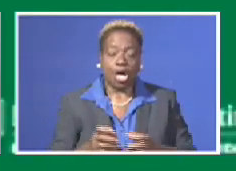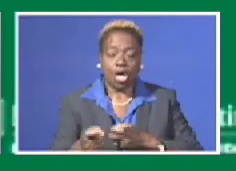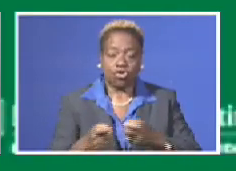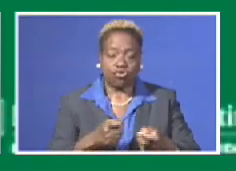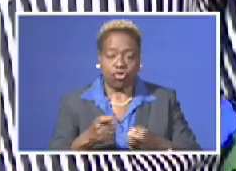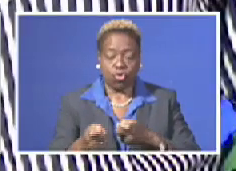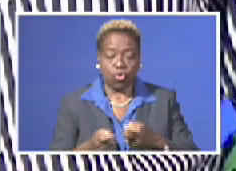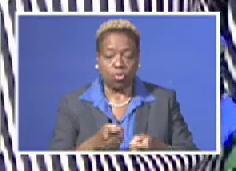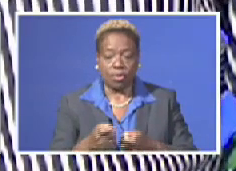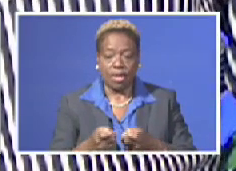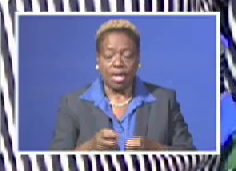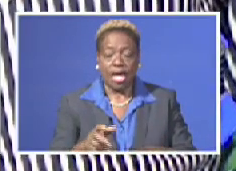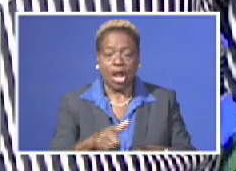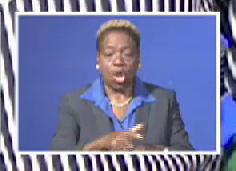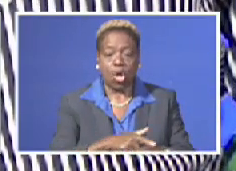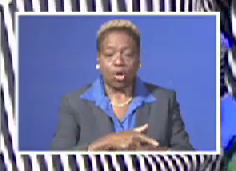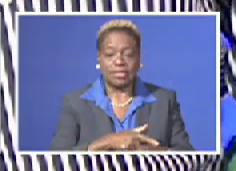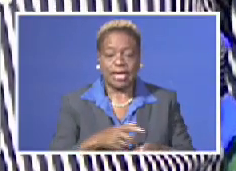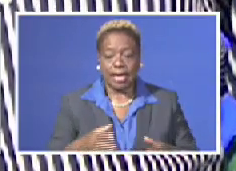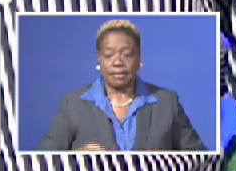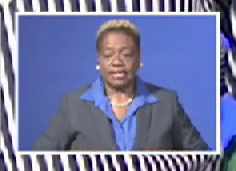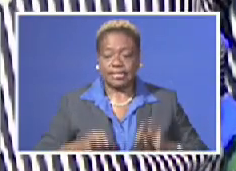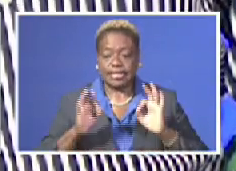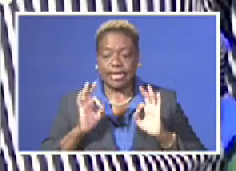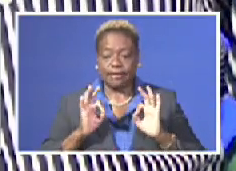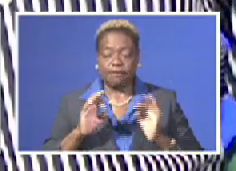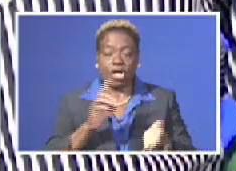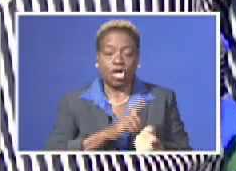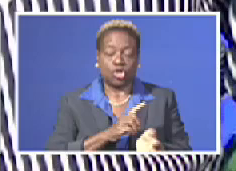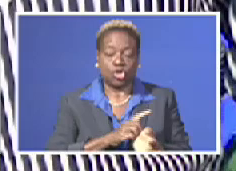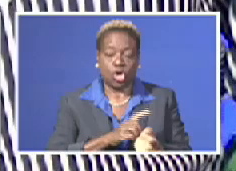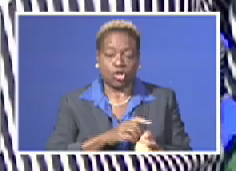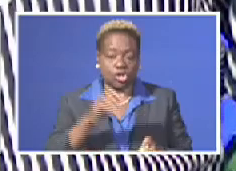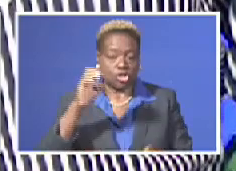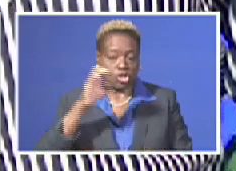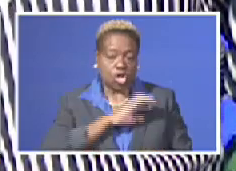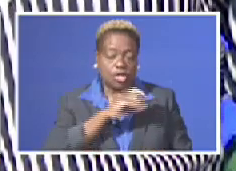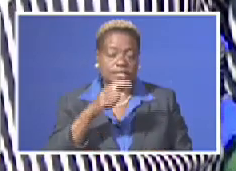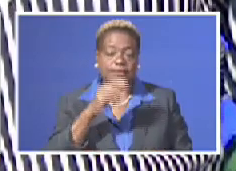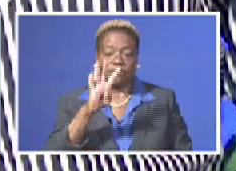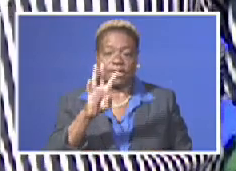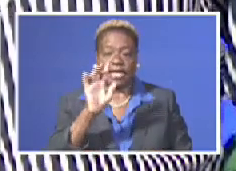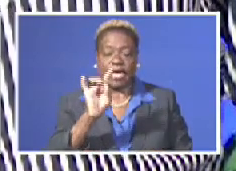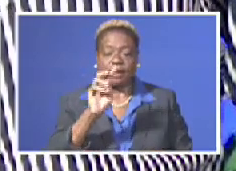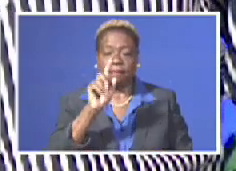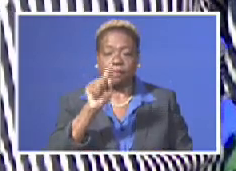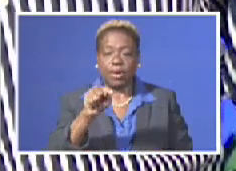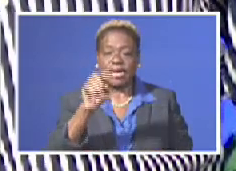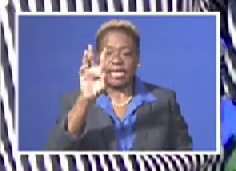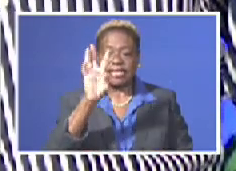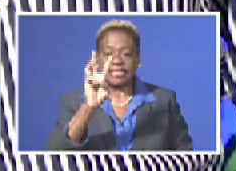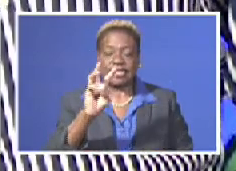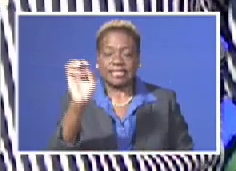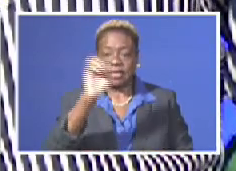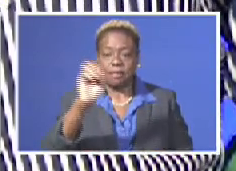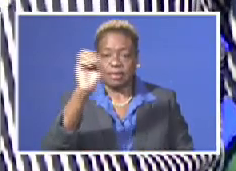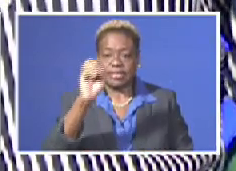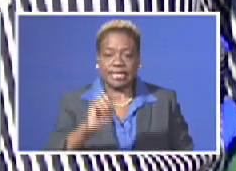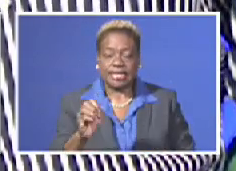overall survival. Overall, Dr. Chung says approximately 48.6% of the patients have not